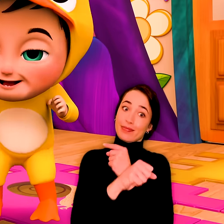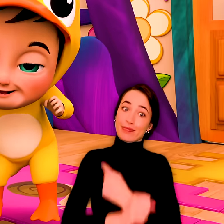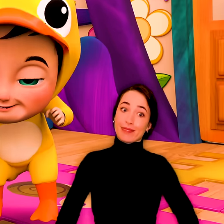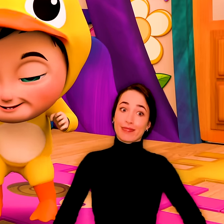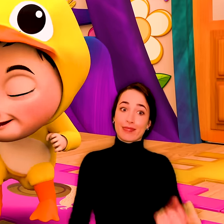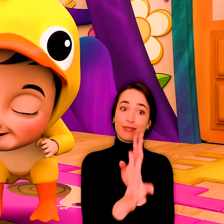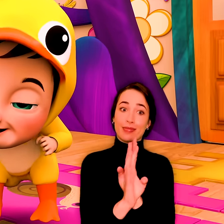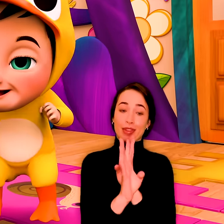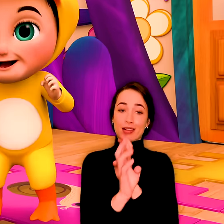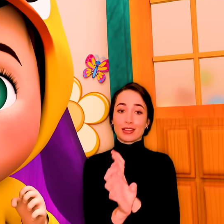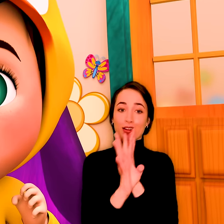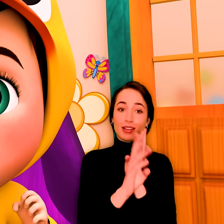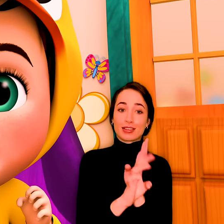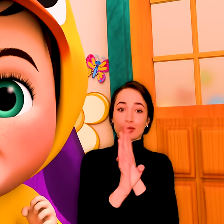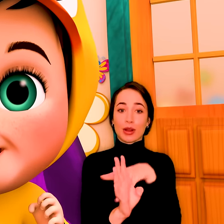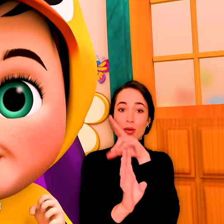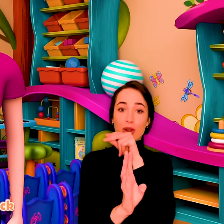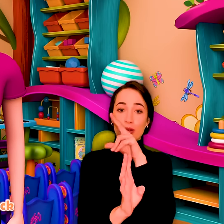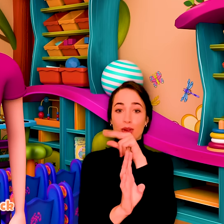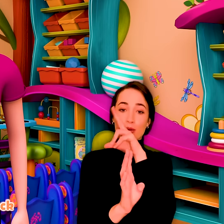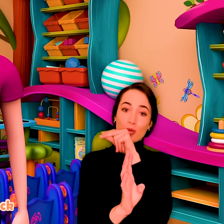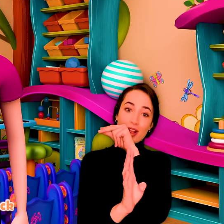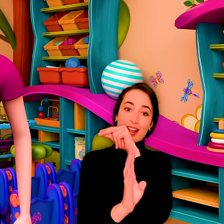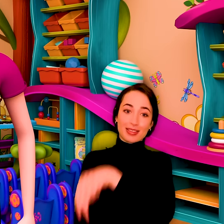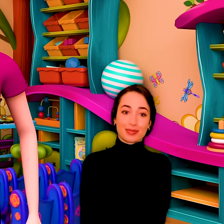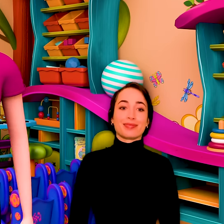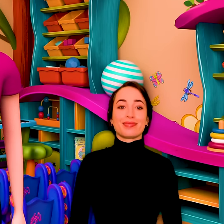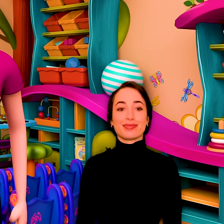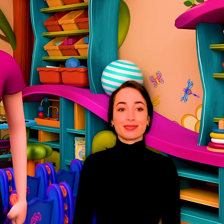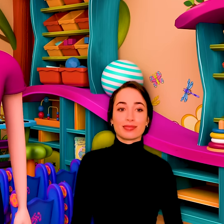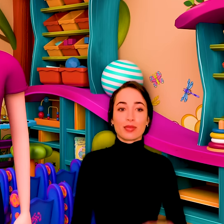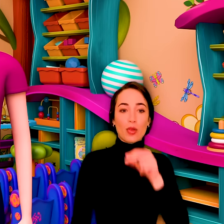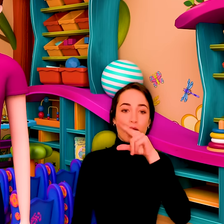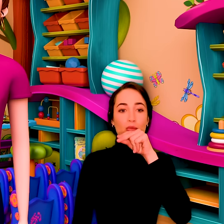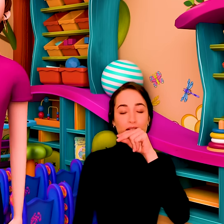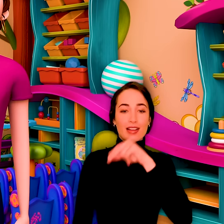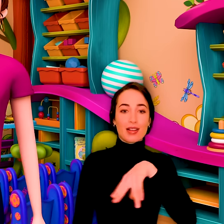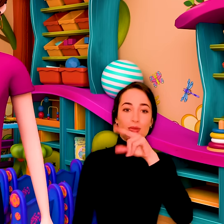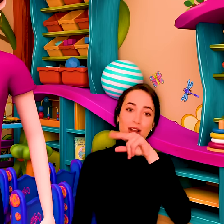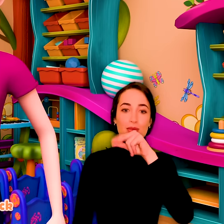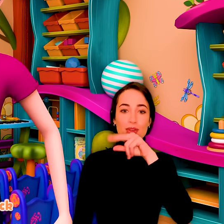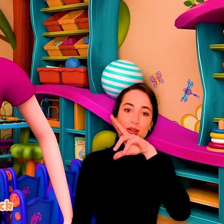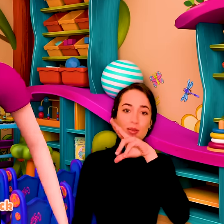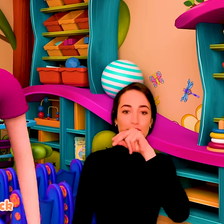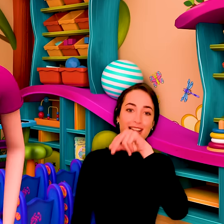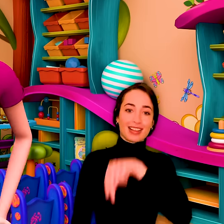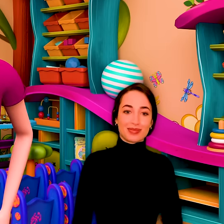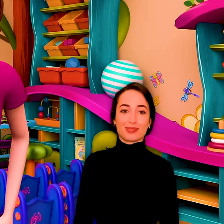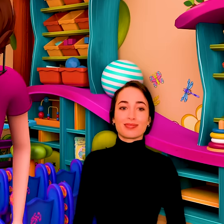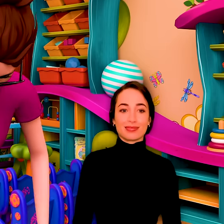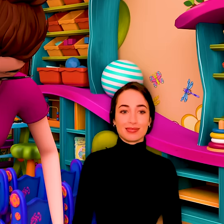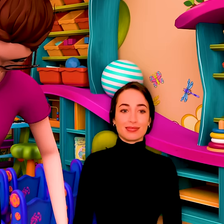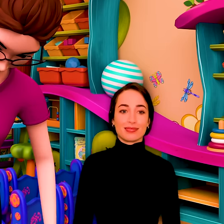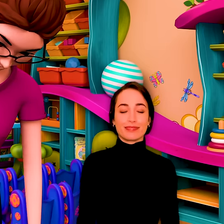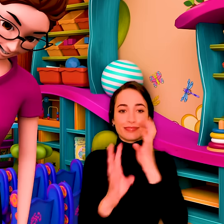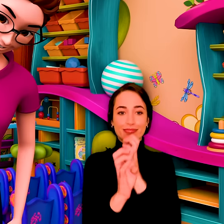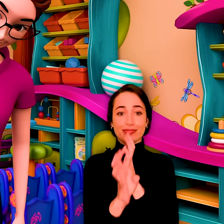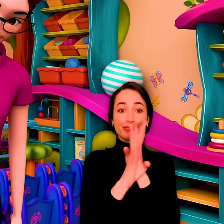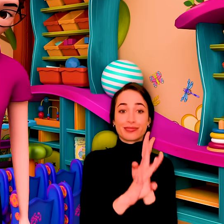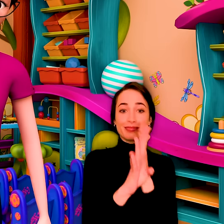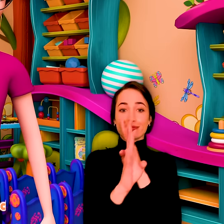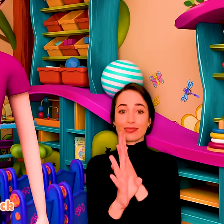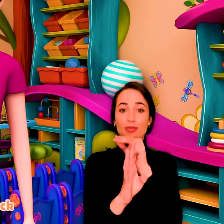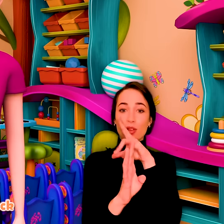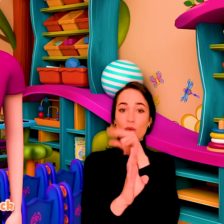on his back he let the others with the quack quack quack quack quack quack he let the